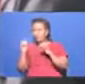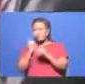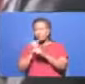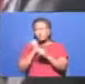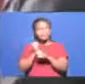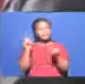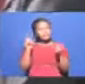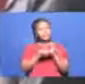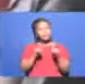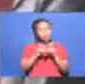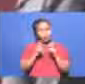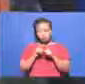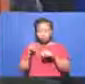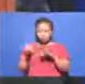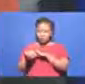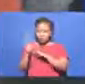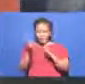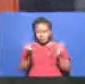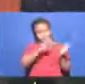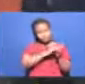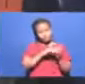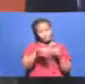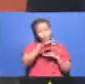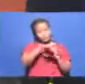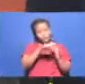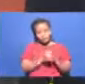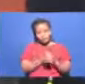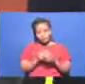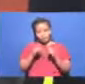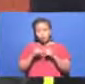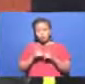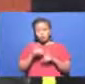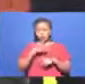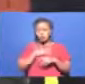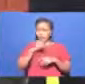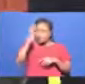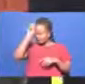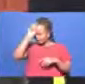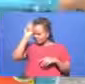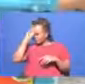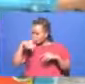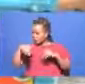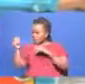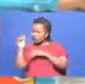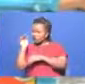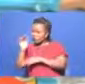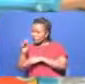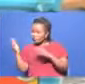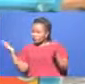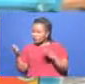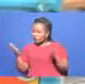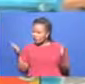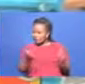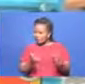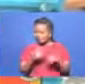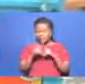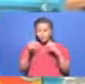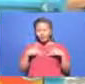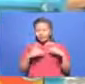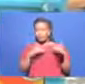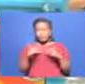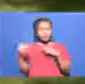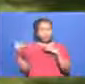his compound. It is then that the owner of the goat went to inquire on the whereabouts of his goat, only for an argument to erupt, leading to